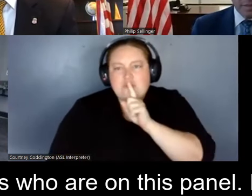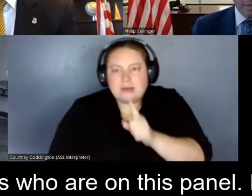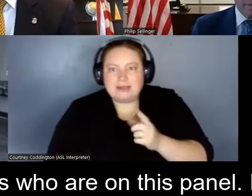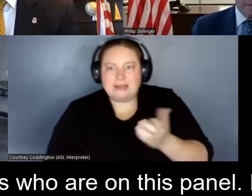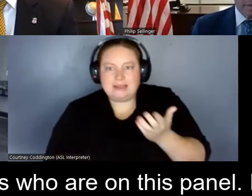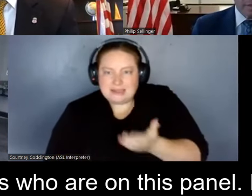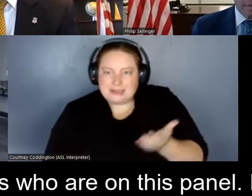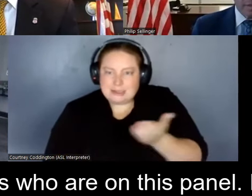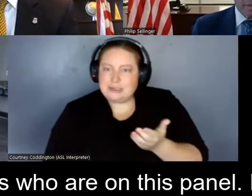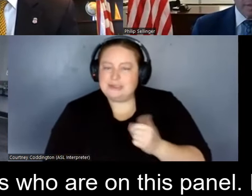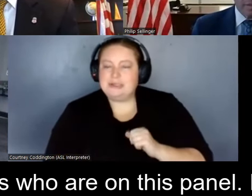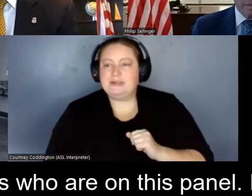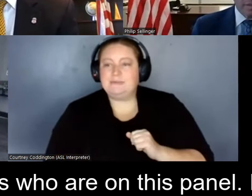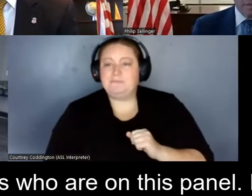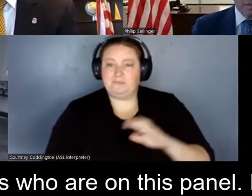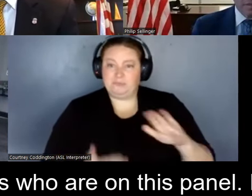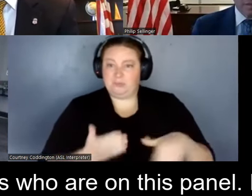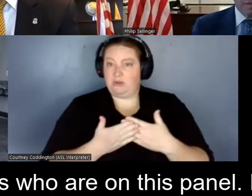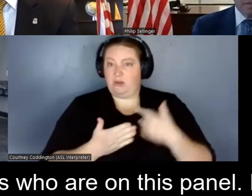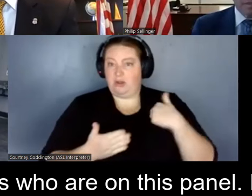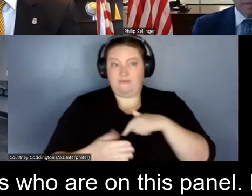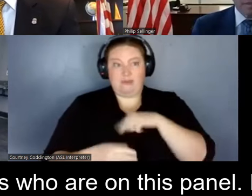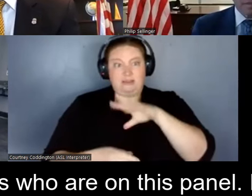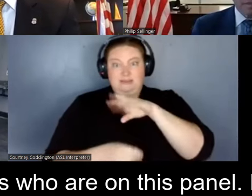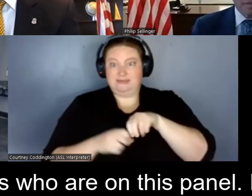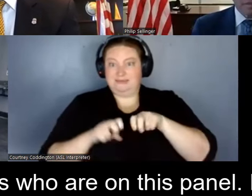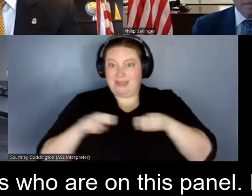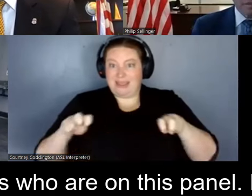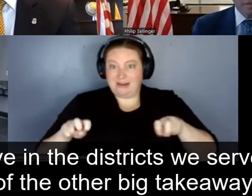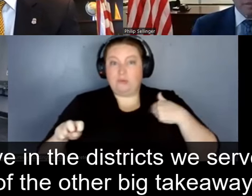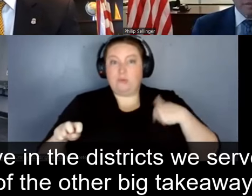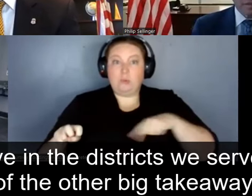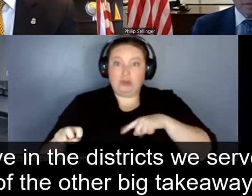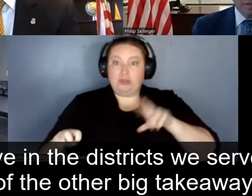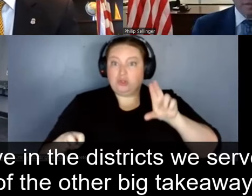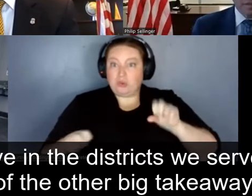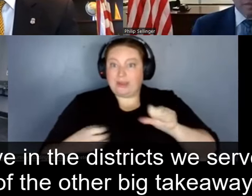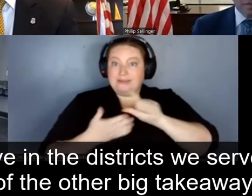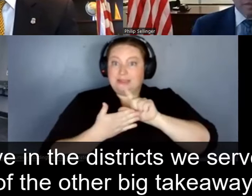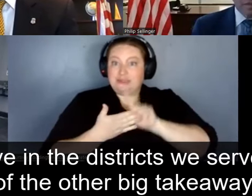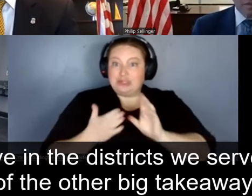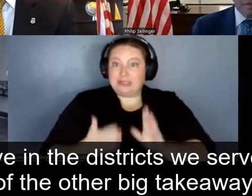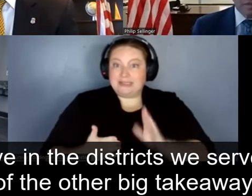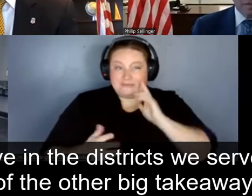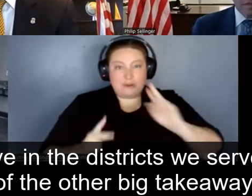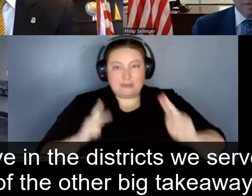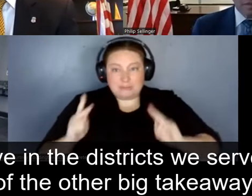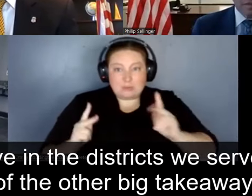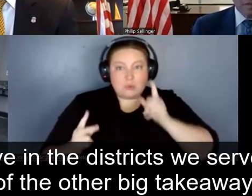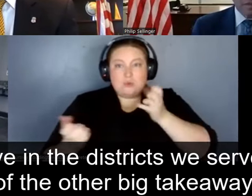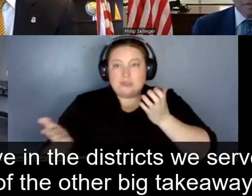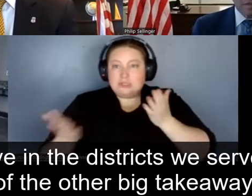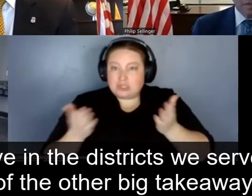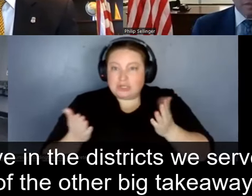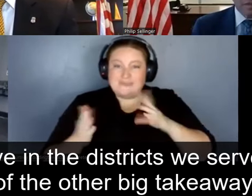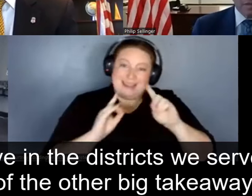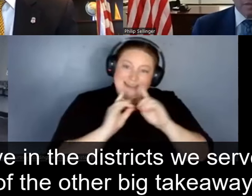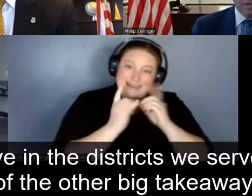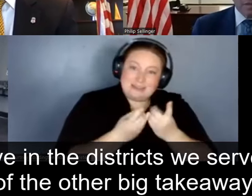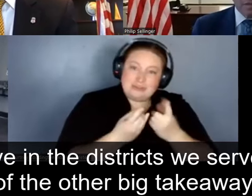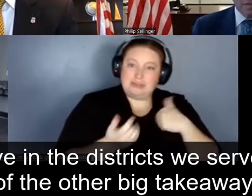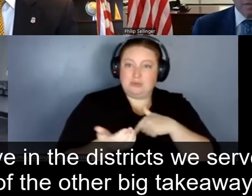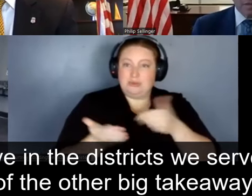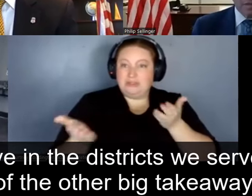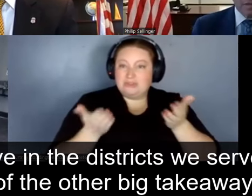All of us who are on this panel, I mean, we're the United States attorneys for the people who we serve in the districts that we